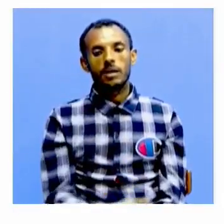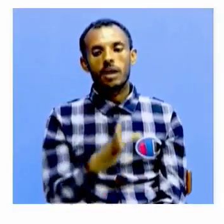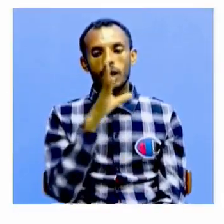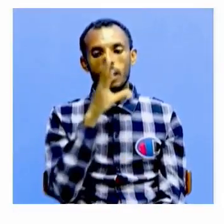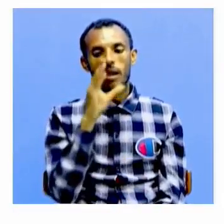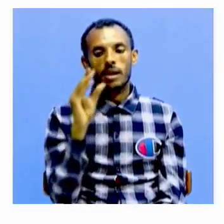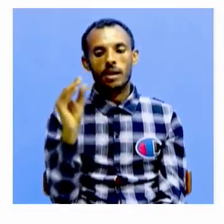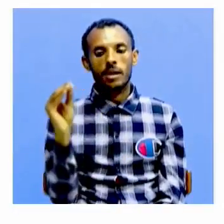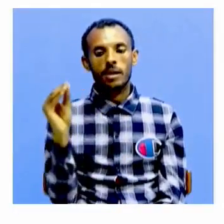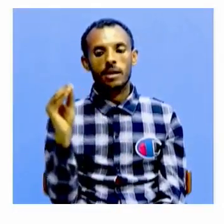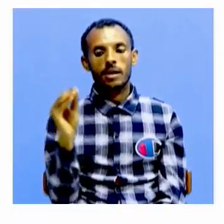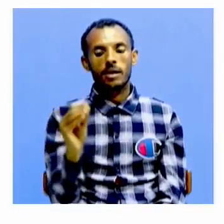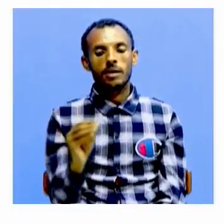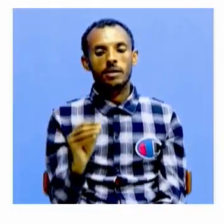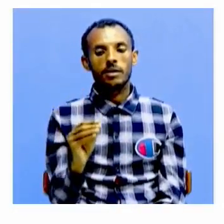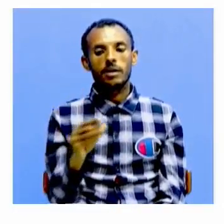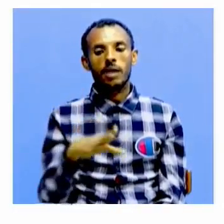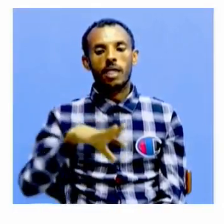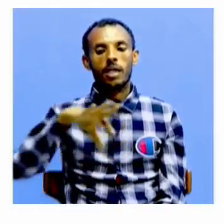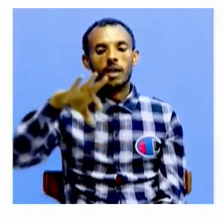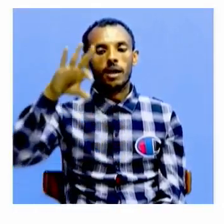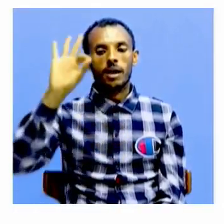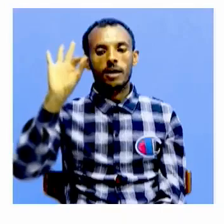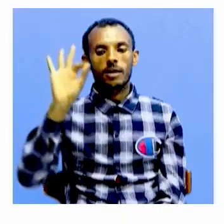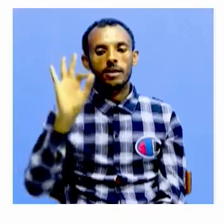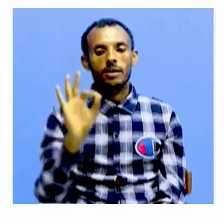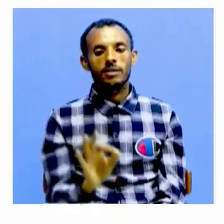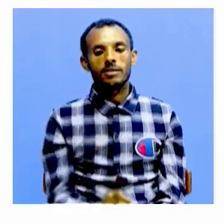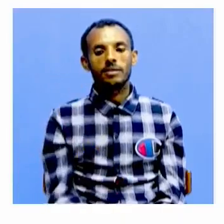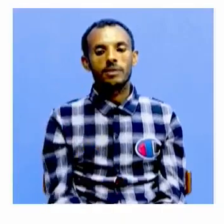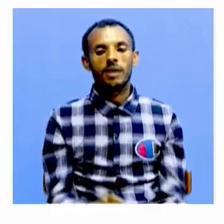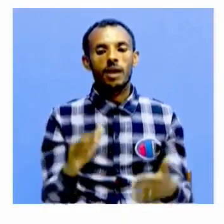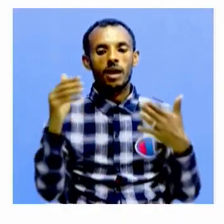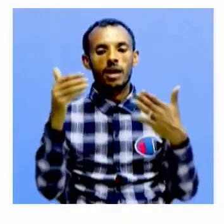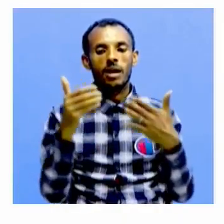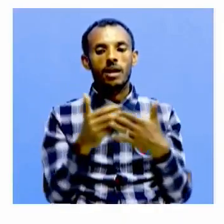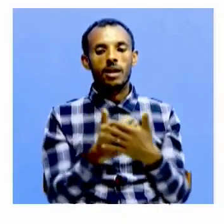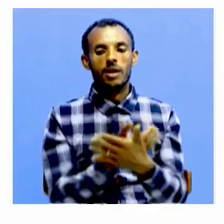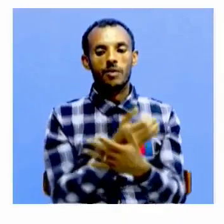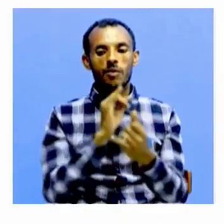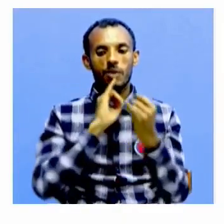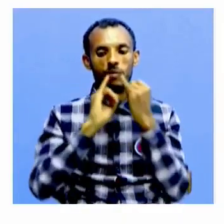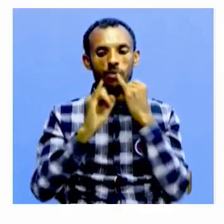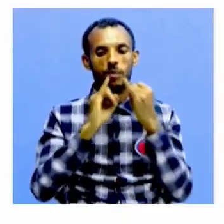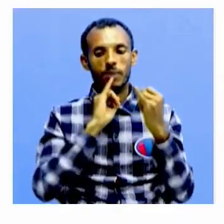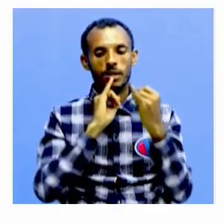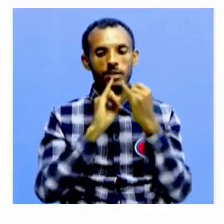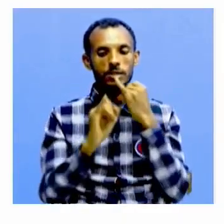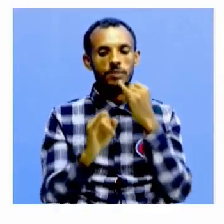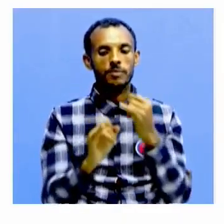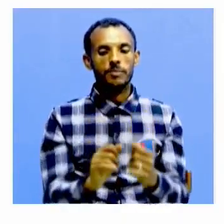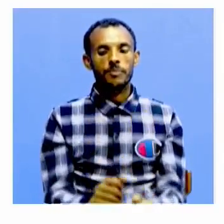and get new information